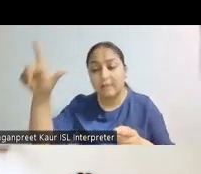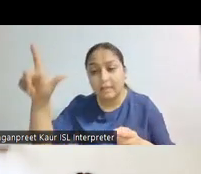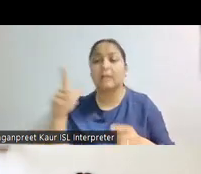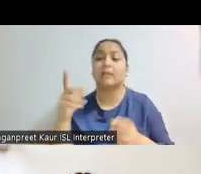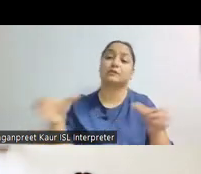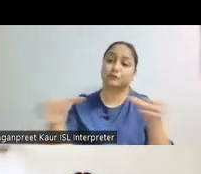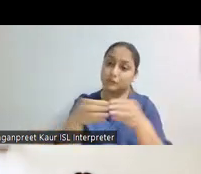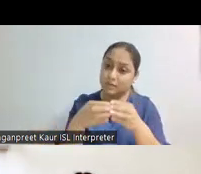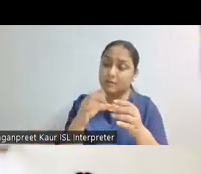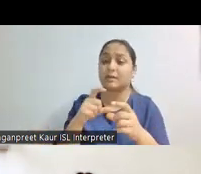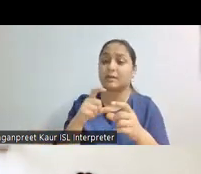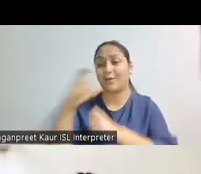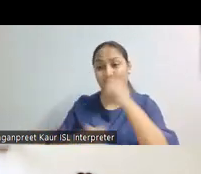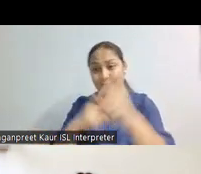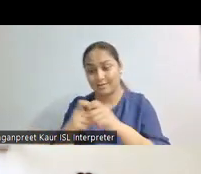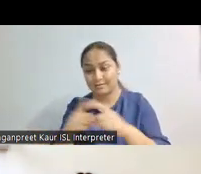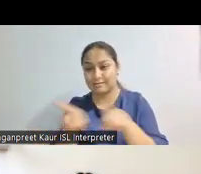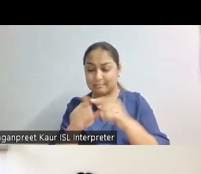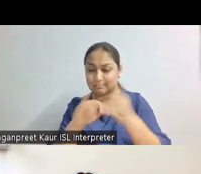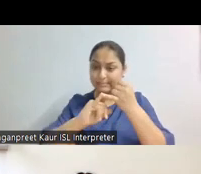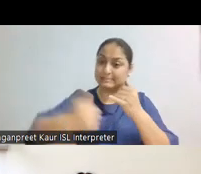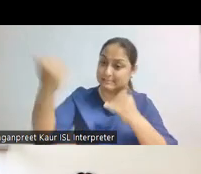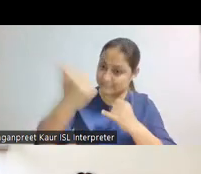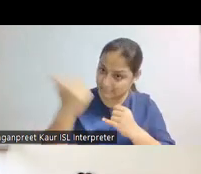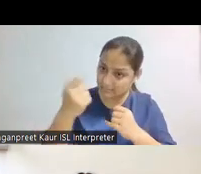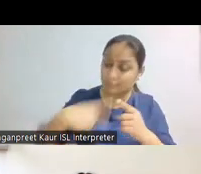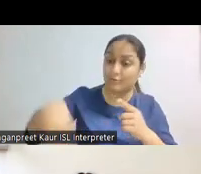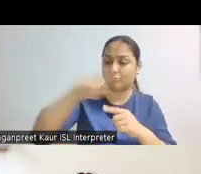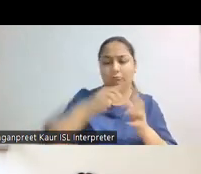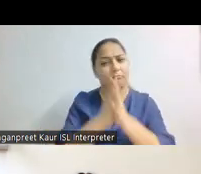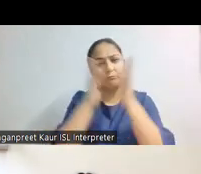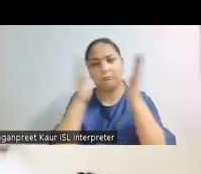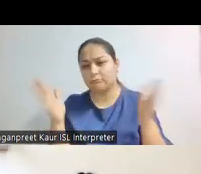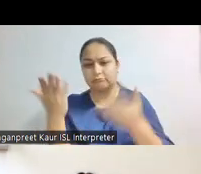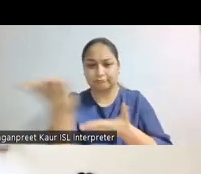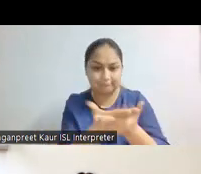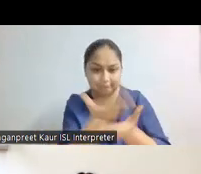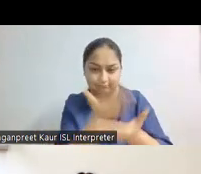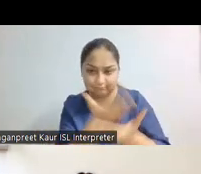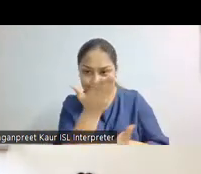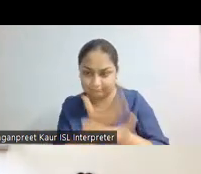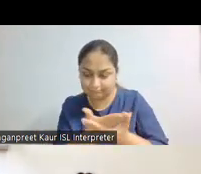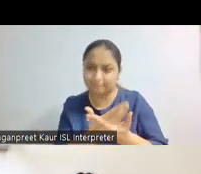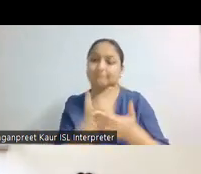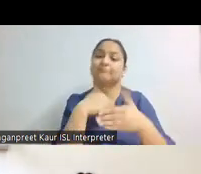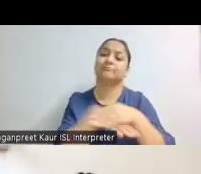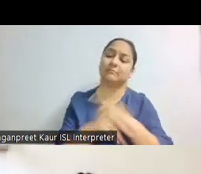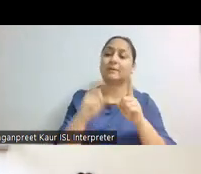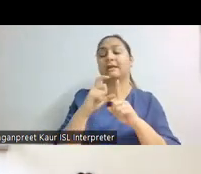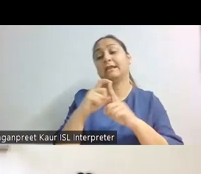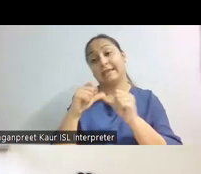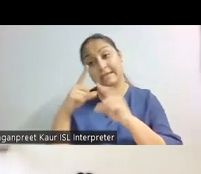we received directly through the secretariat, where all of you, many of you registered through the Indonesian database, as well